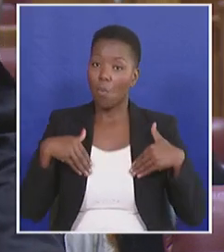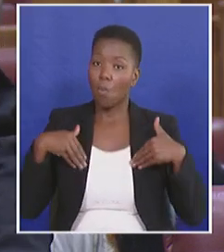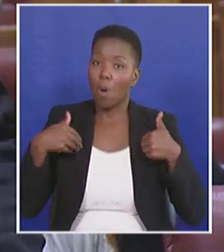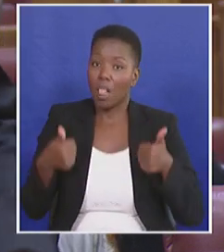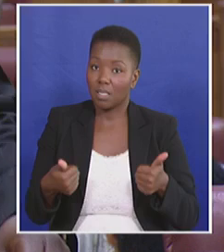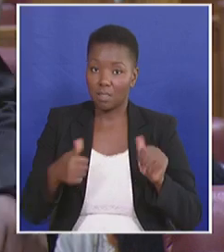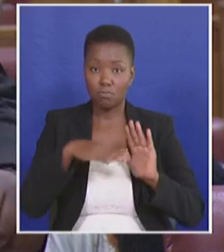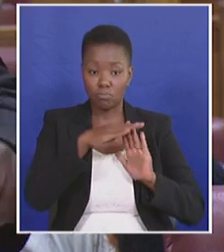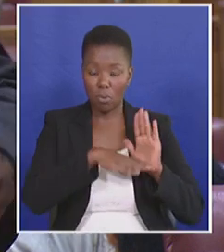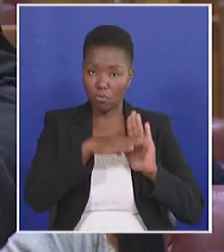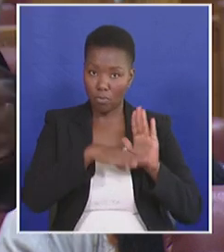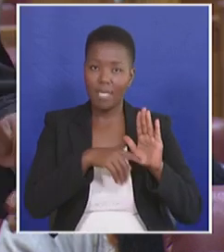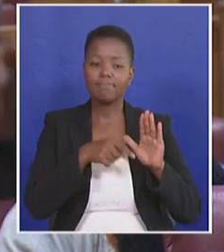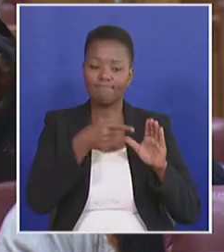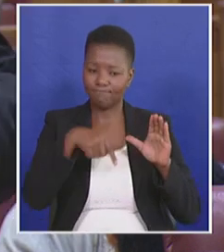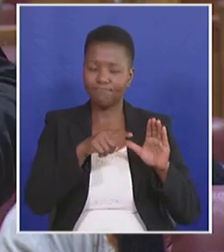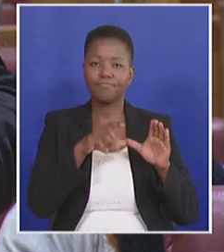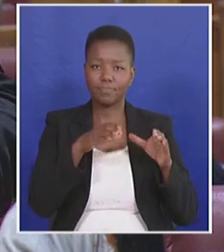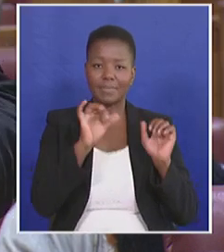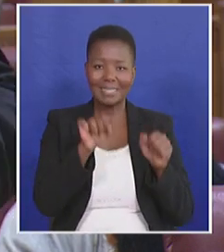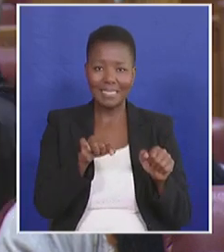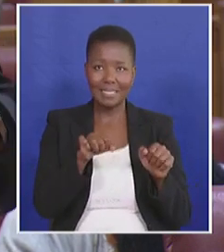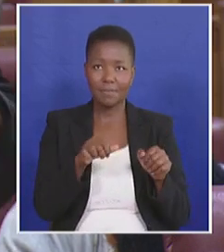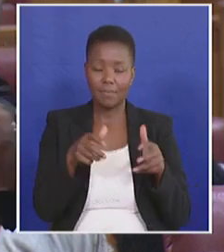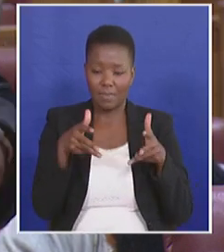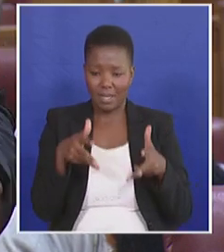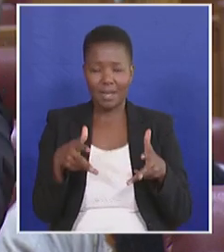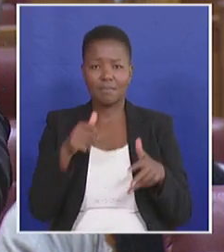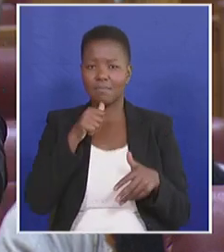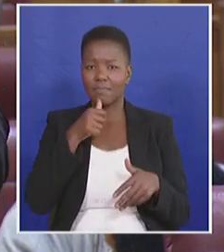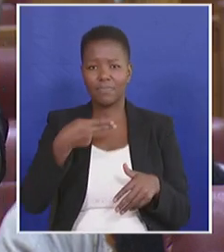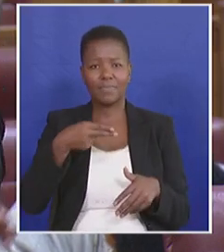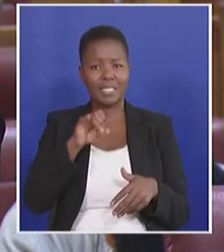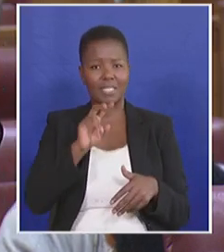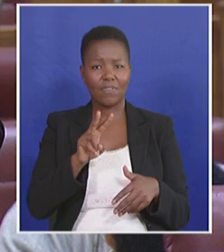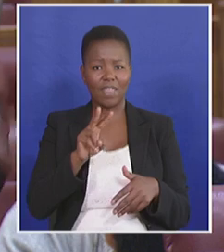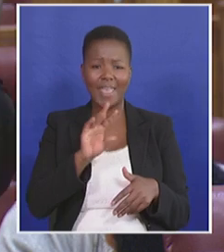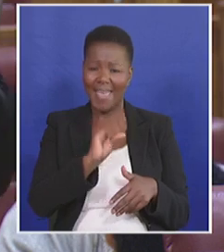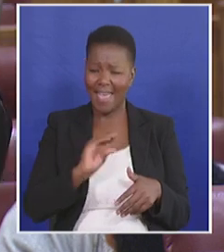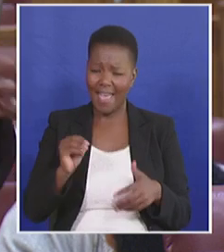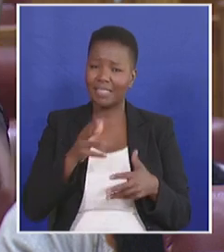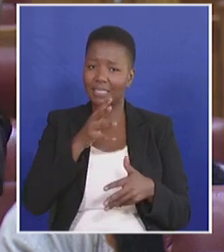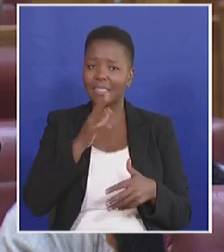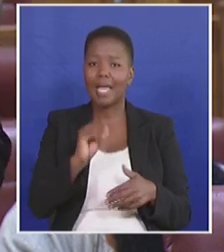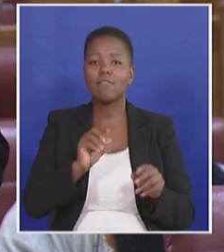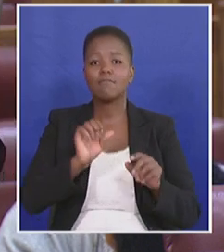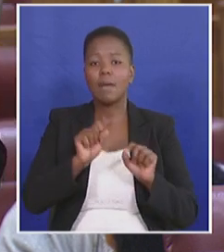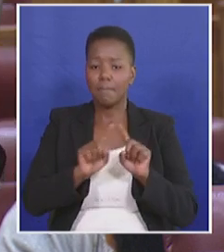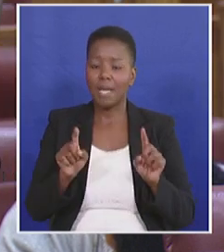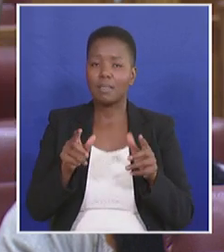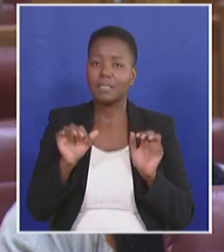regardless of the extent or rate of HIV infection and so forth. Generally speaking, we